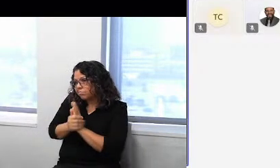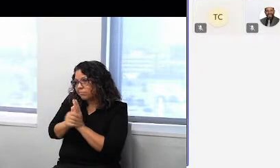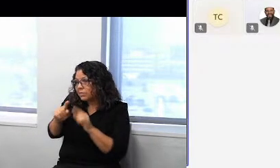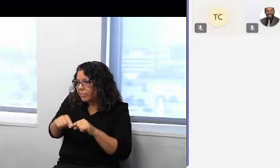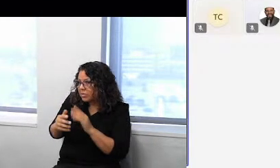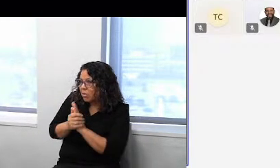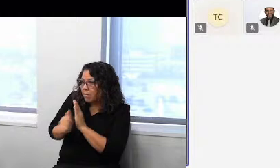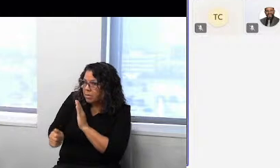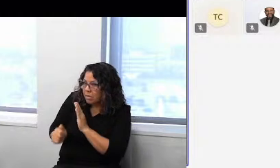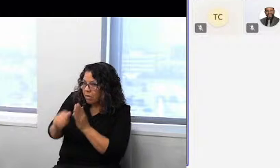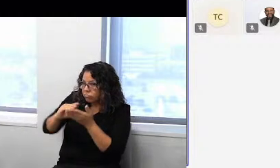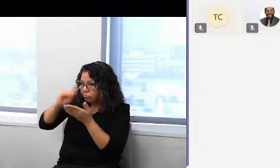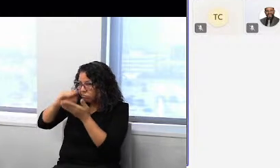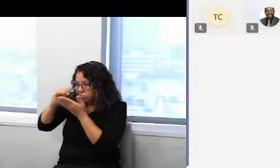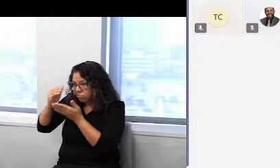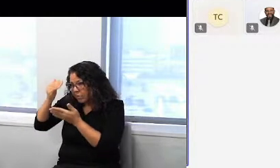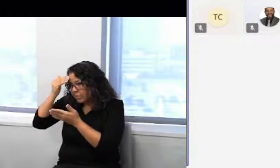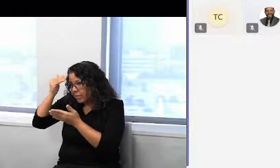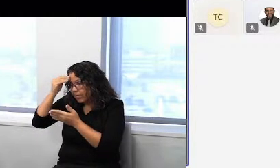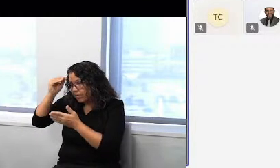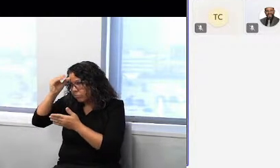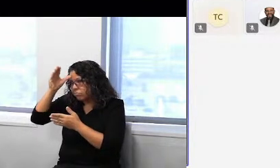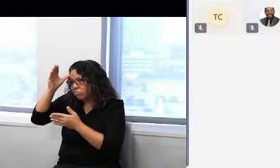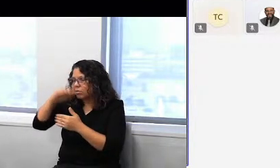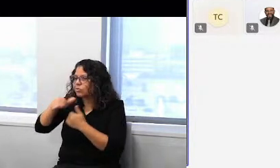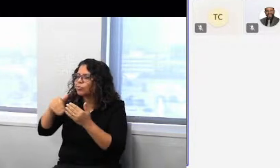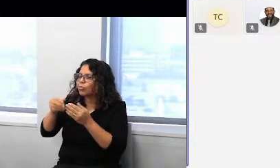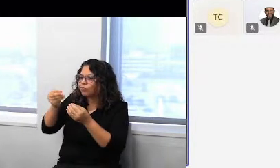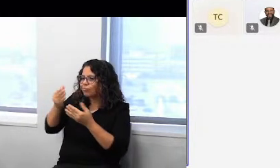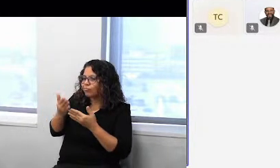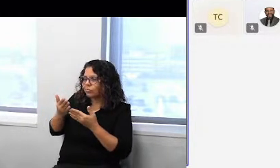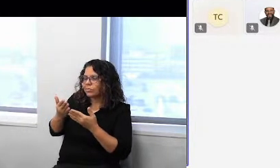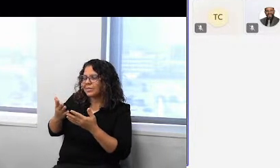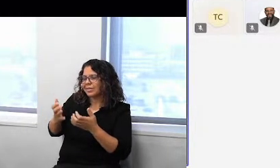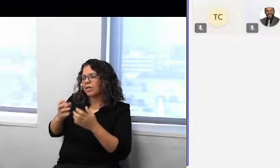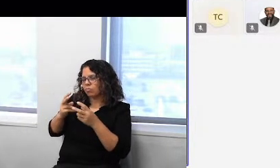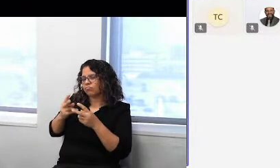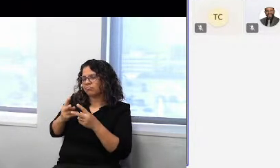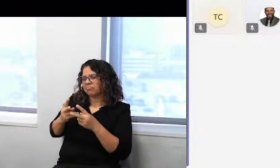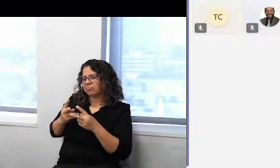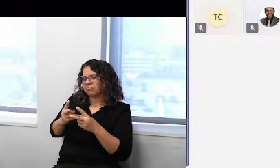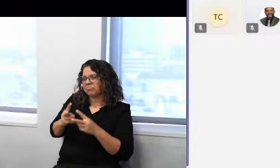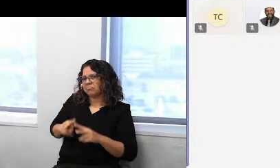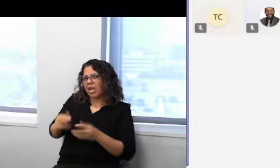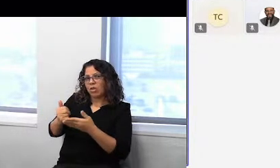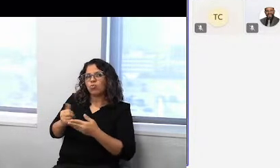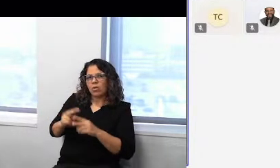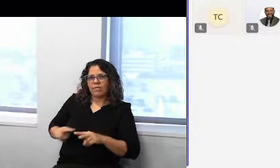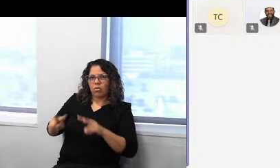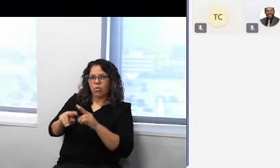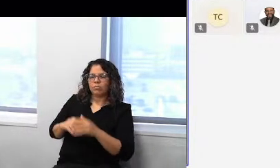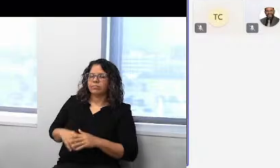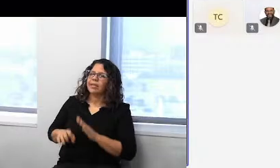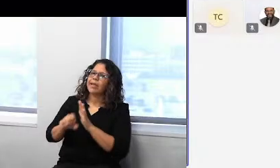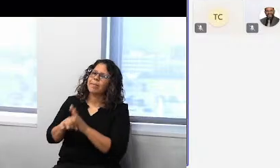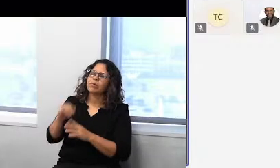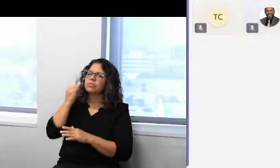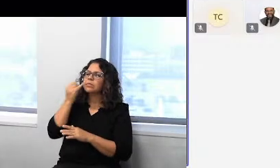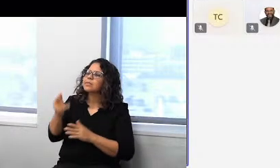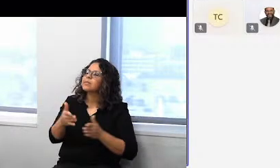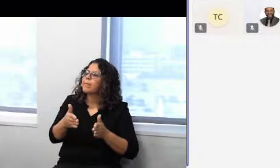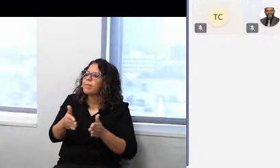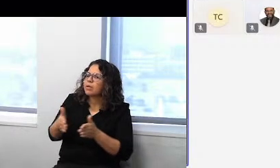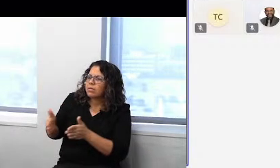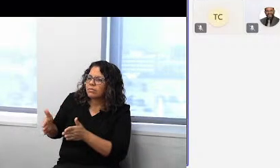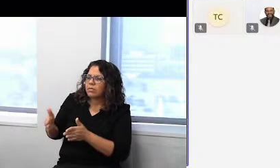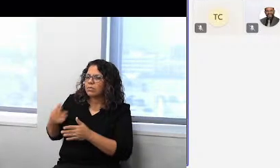am with you, sir. Okay. I'm just a little lay person asking you. So, for example, if you're planning for multiple projects